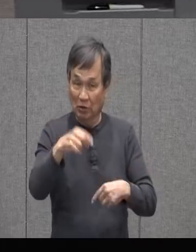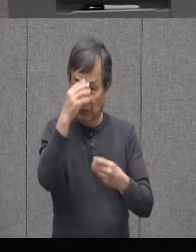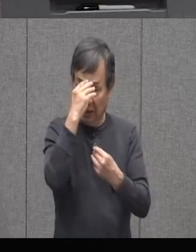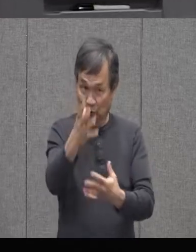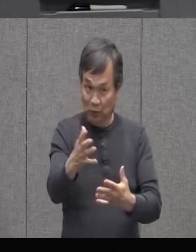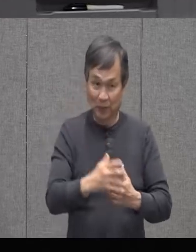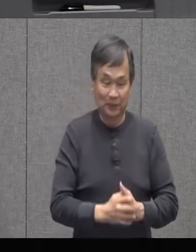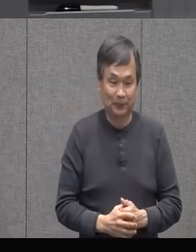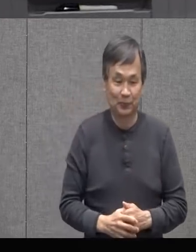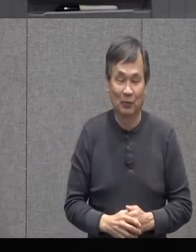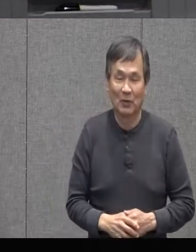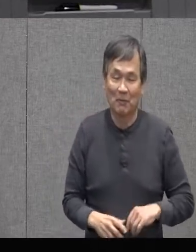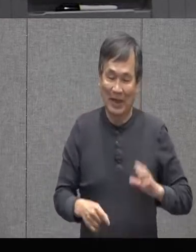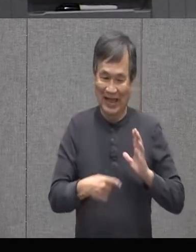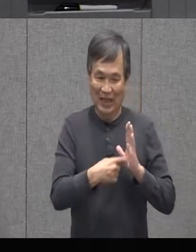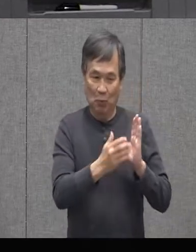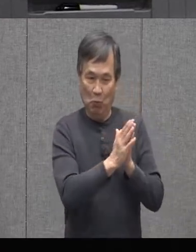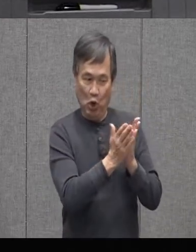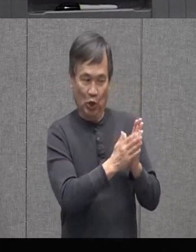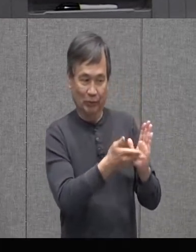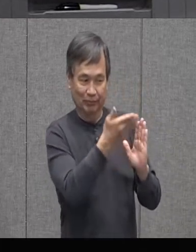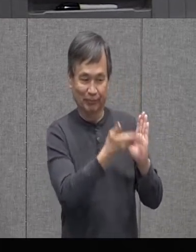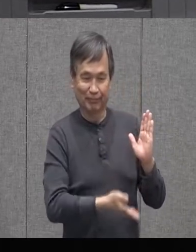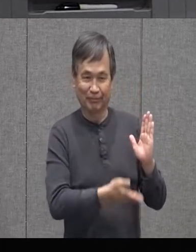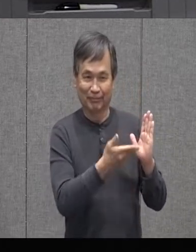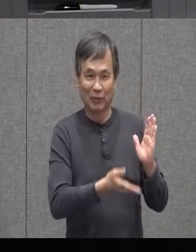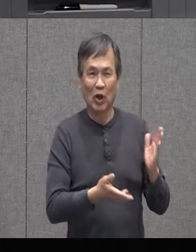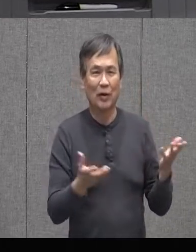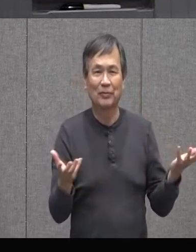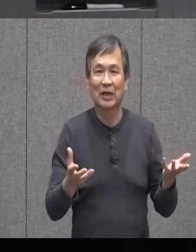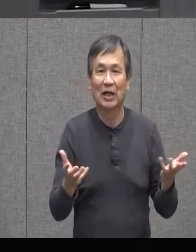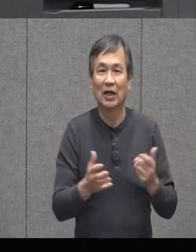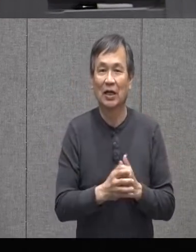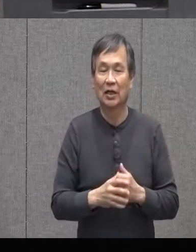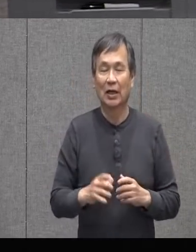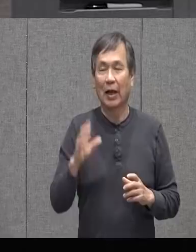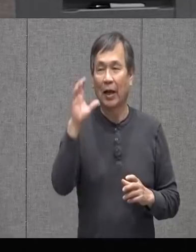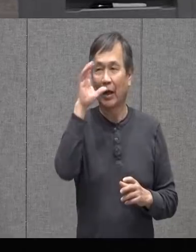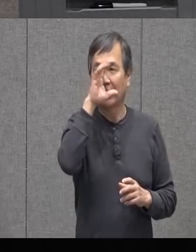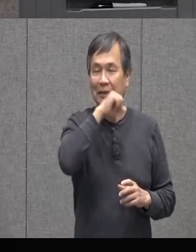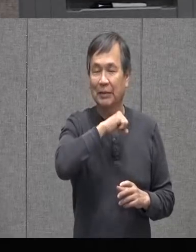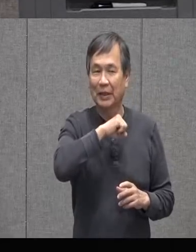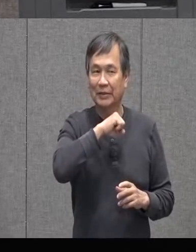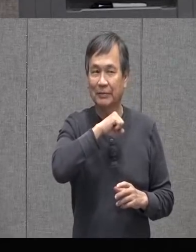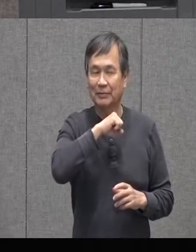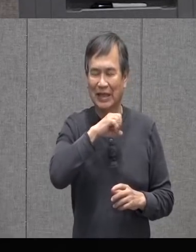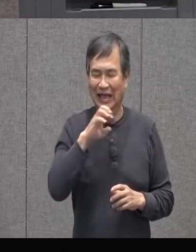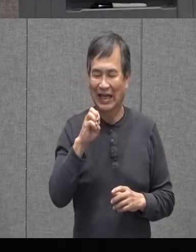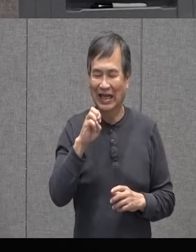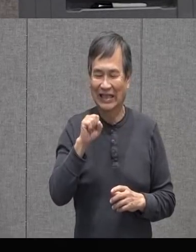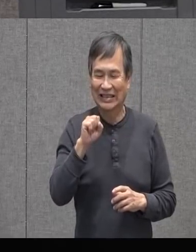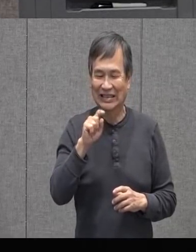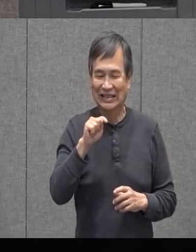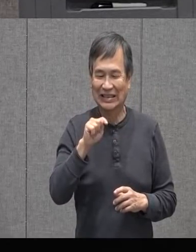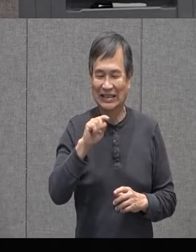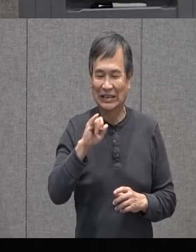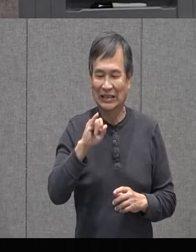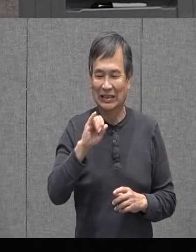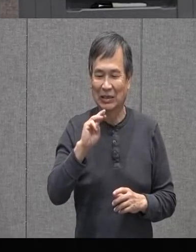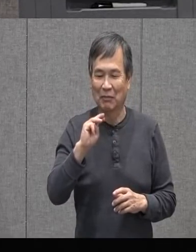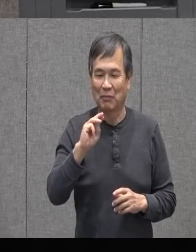you that this book is all about estimation. And estimation is a